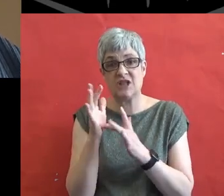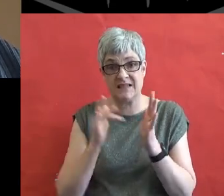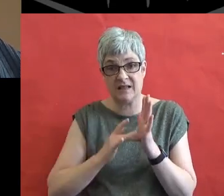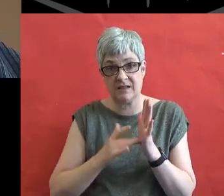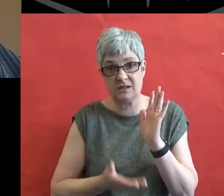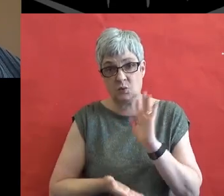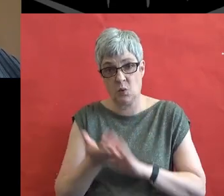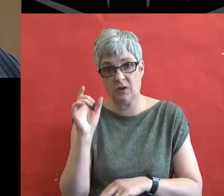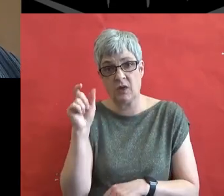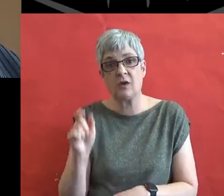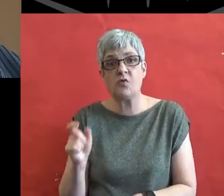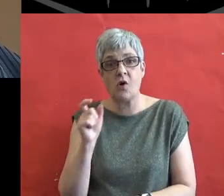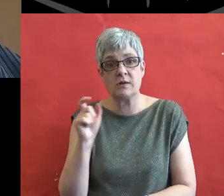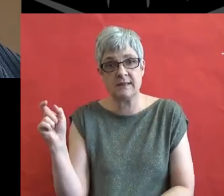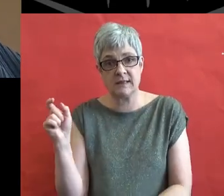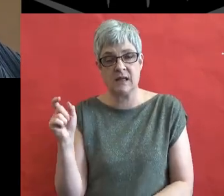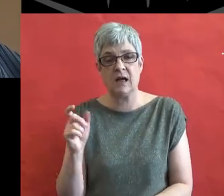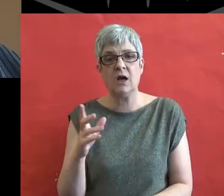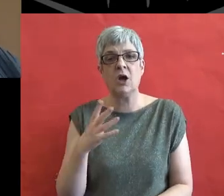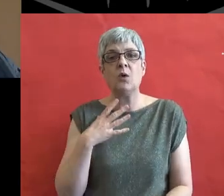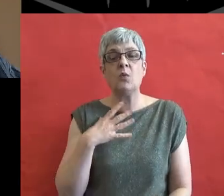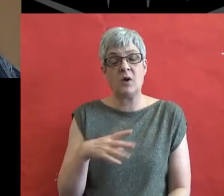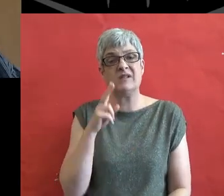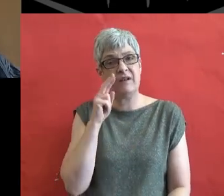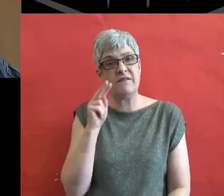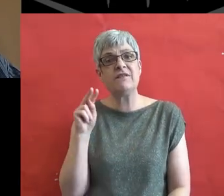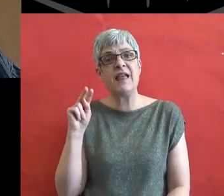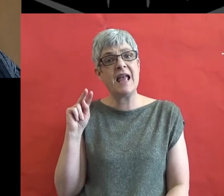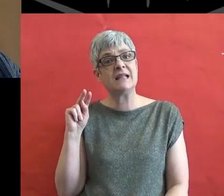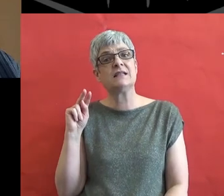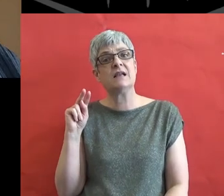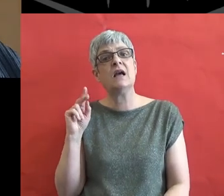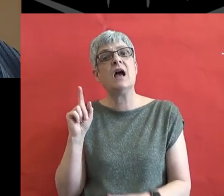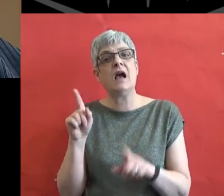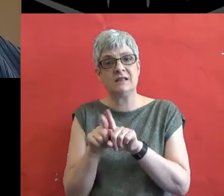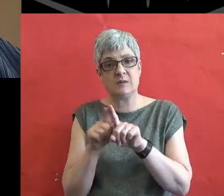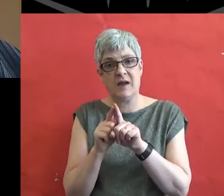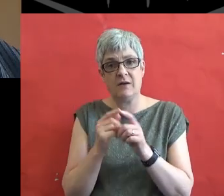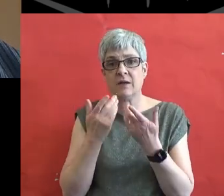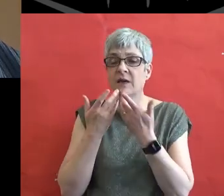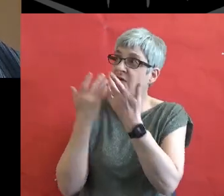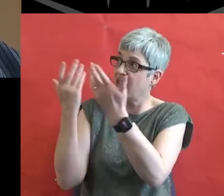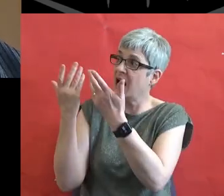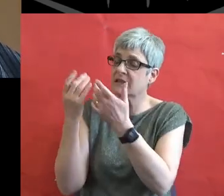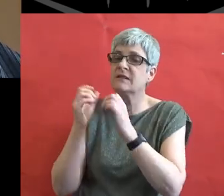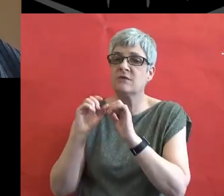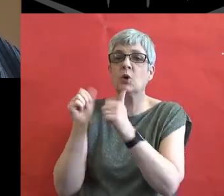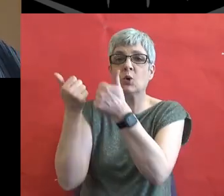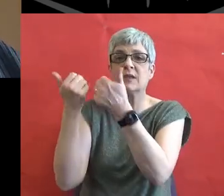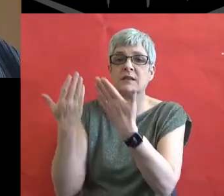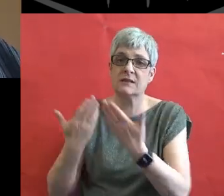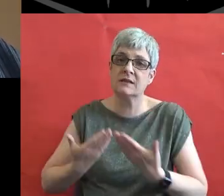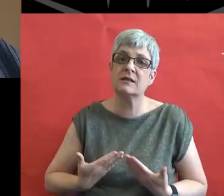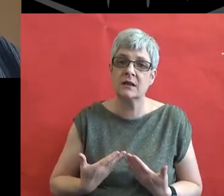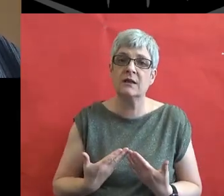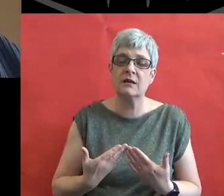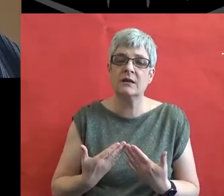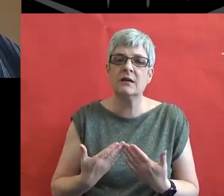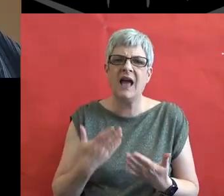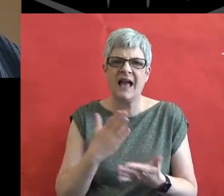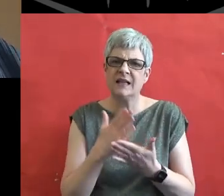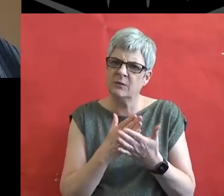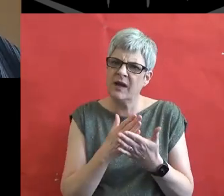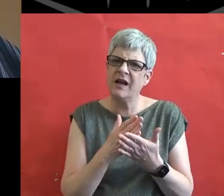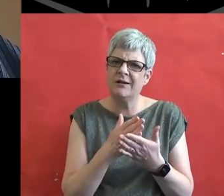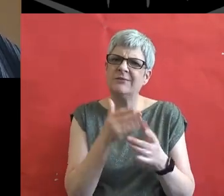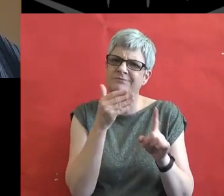to reflect on that and both give thanks for his goodness to us, and also to note how that